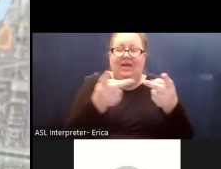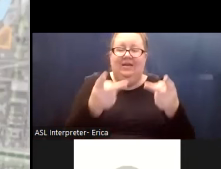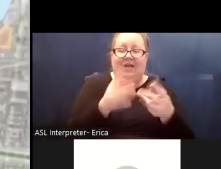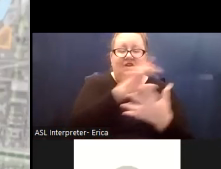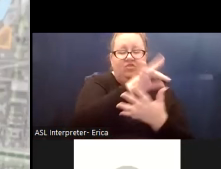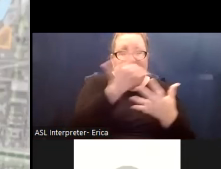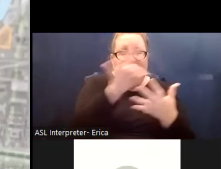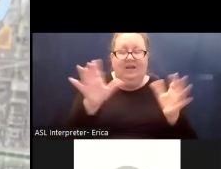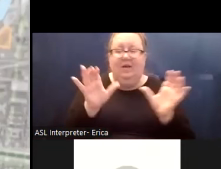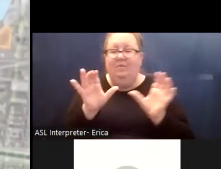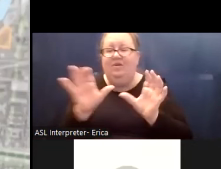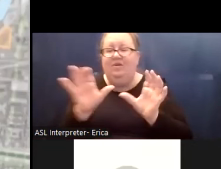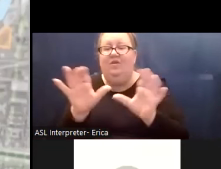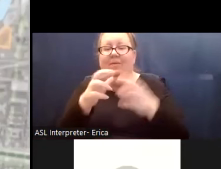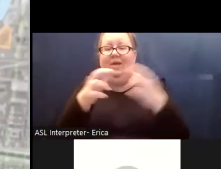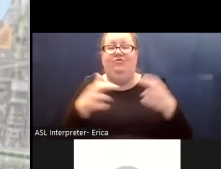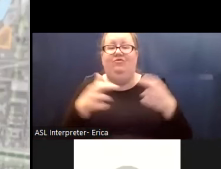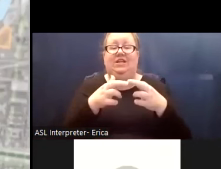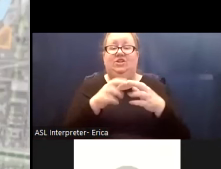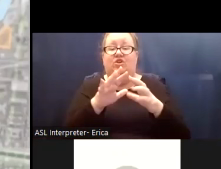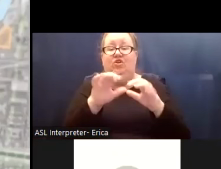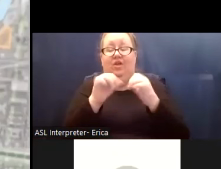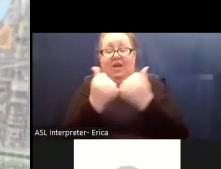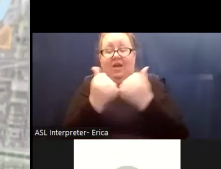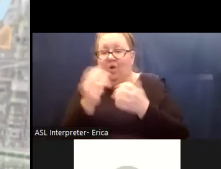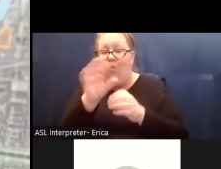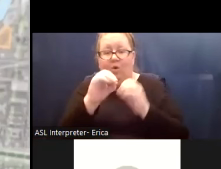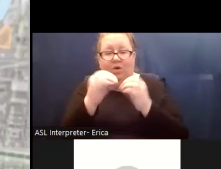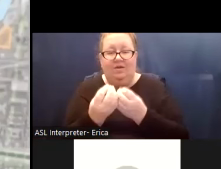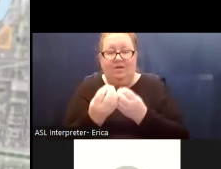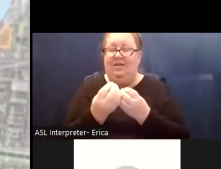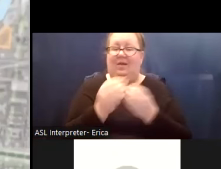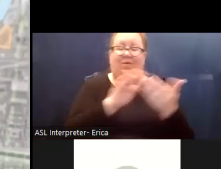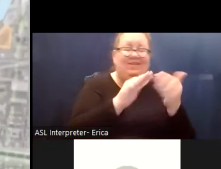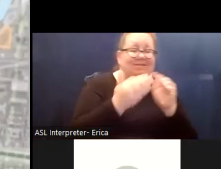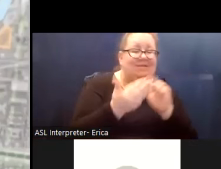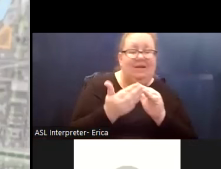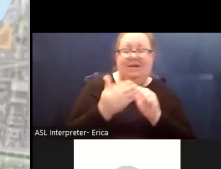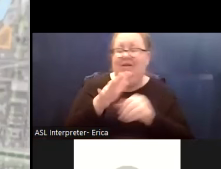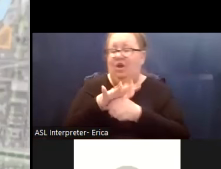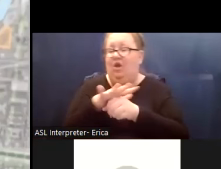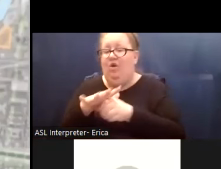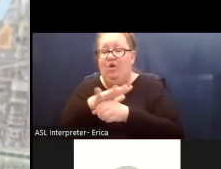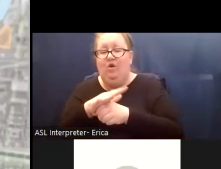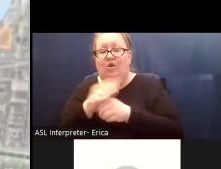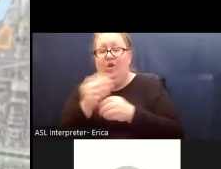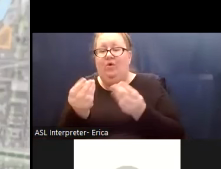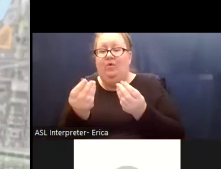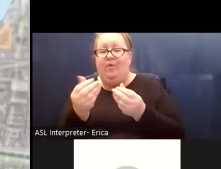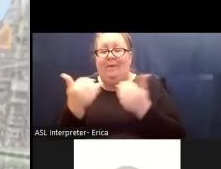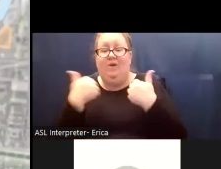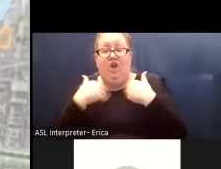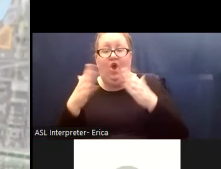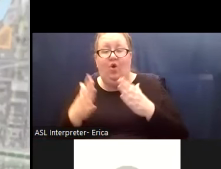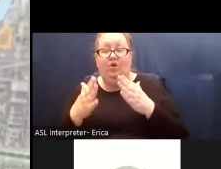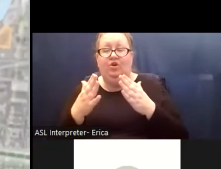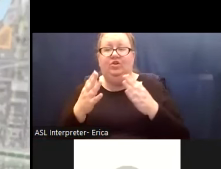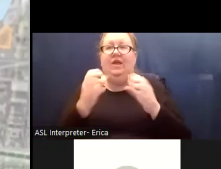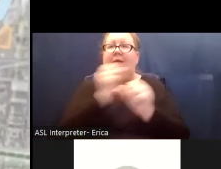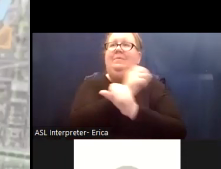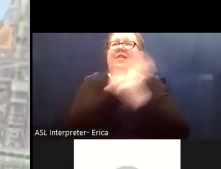regional entity, of course, in coordination with the cities and local property owners, but the vision is more